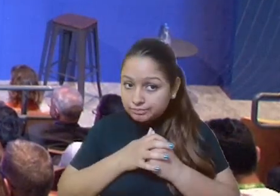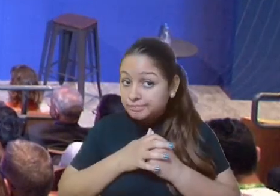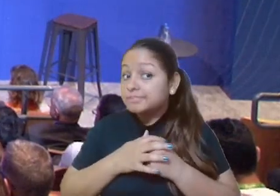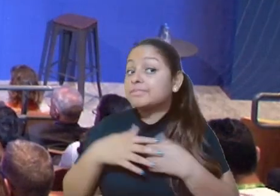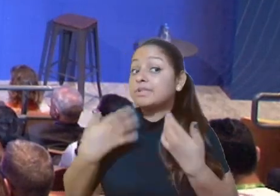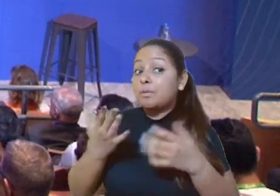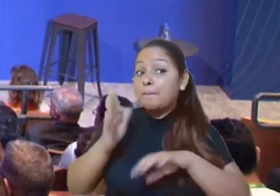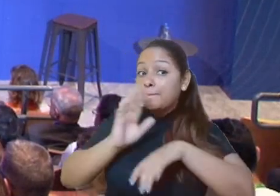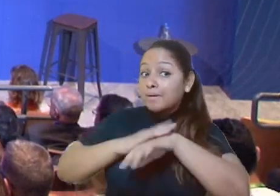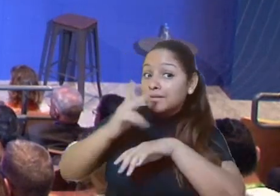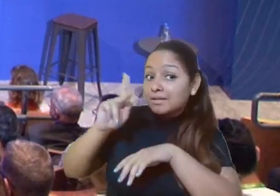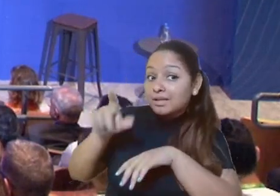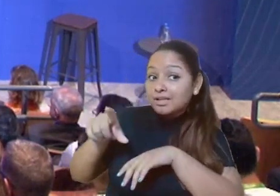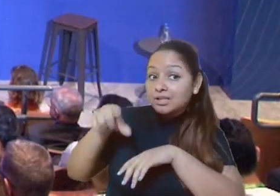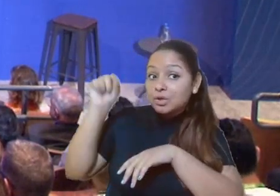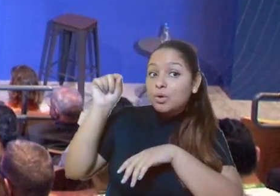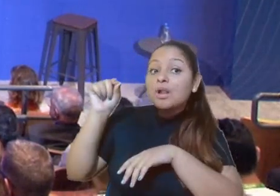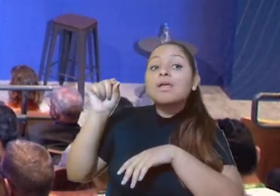projects is Suzano.